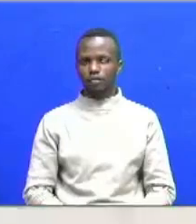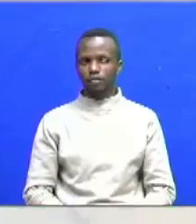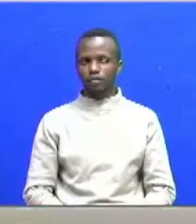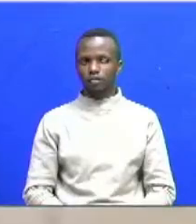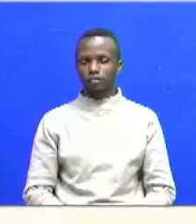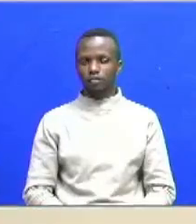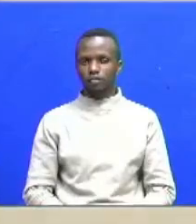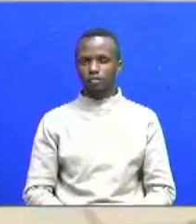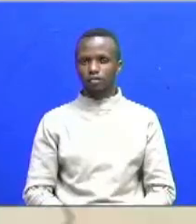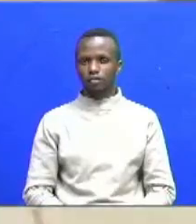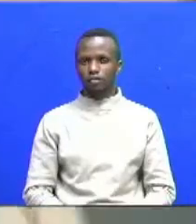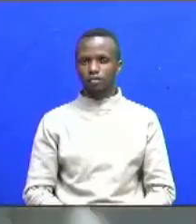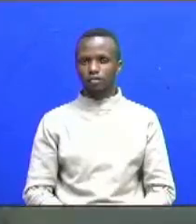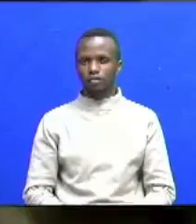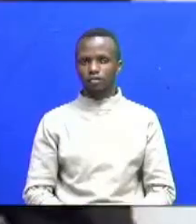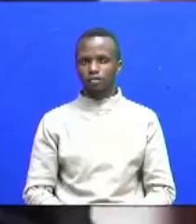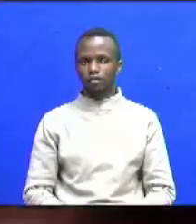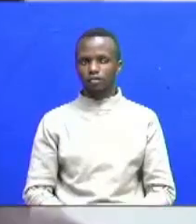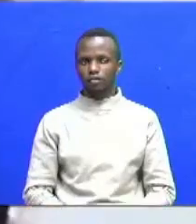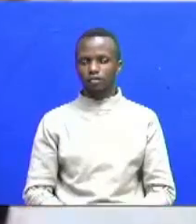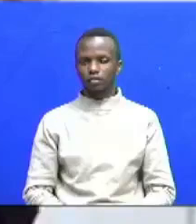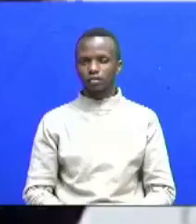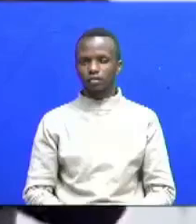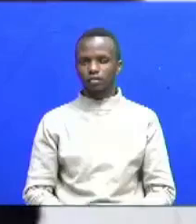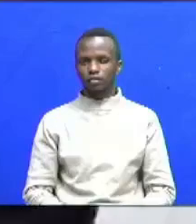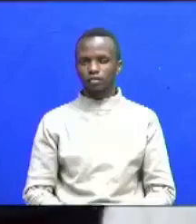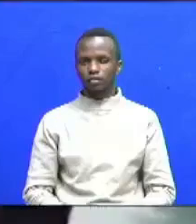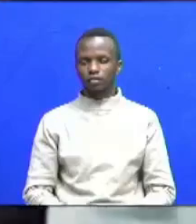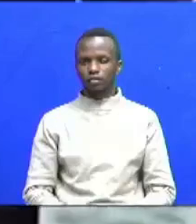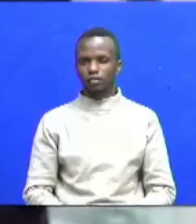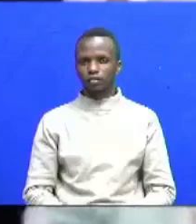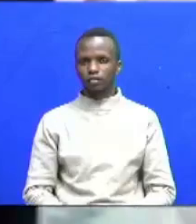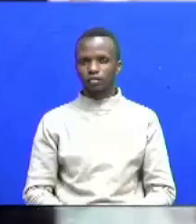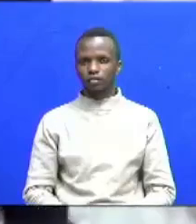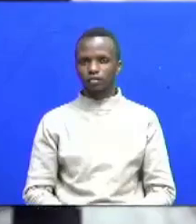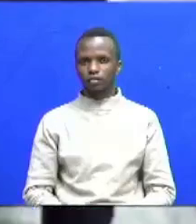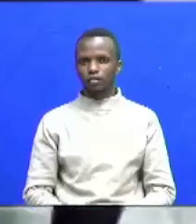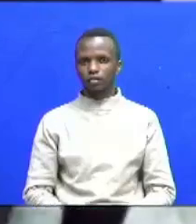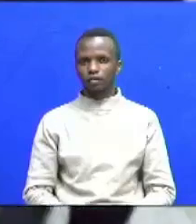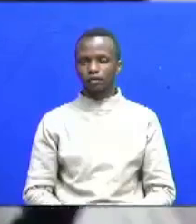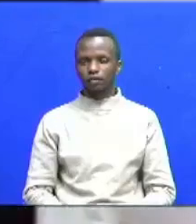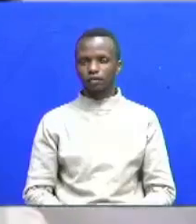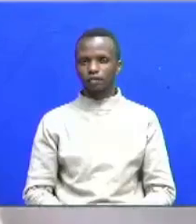Tracy Ocheng reporting for GBS News.